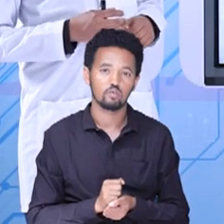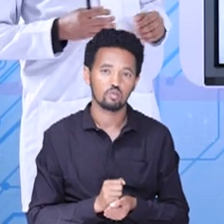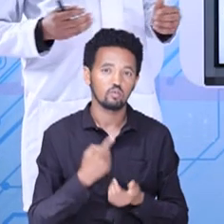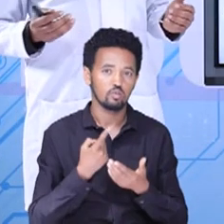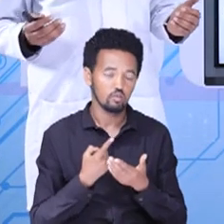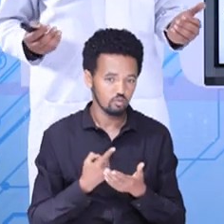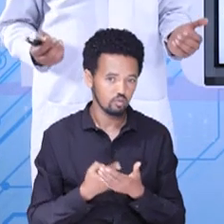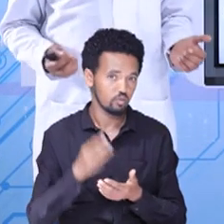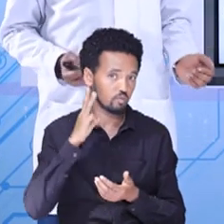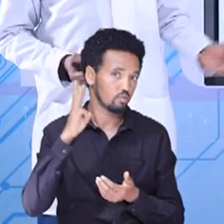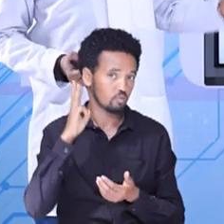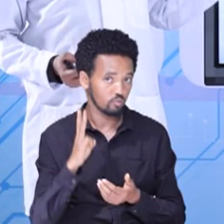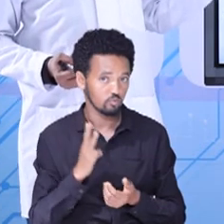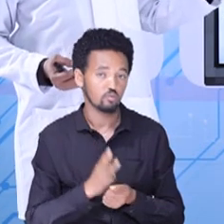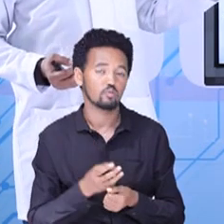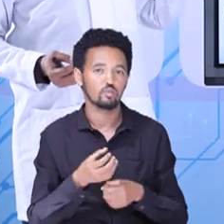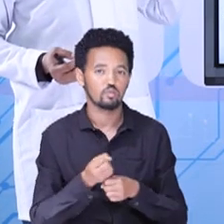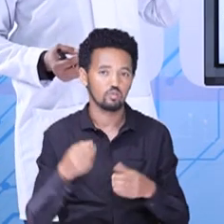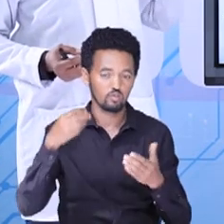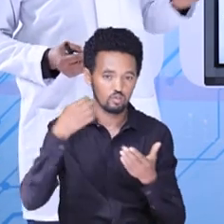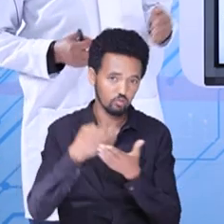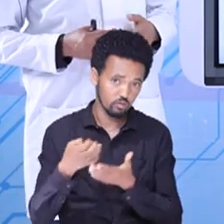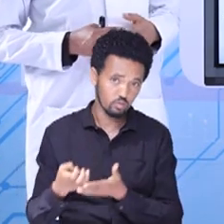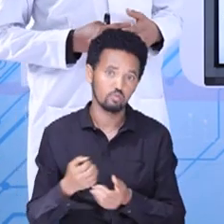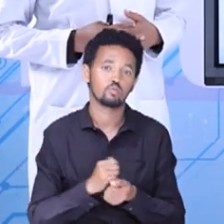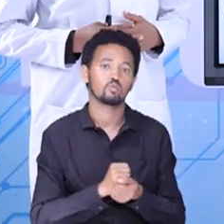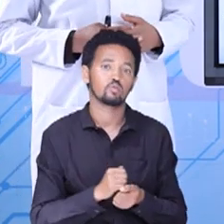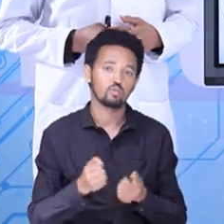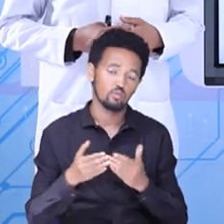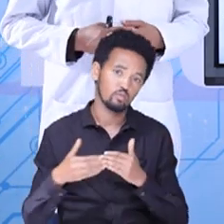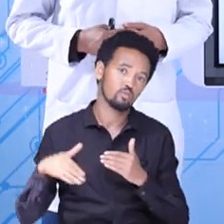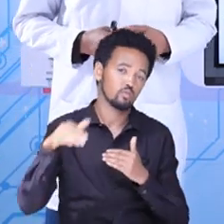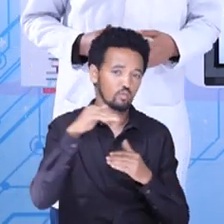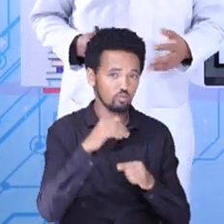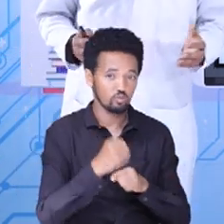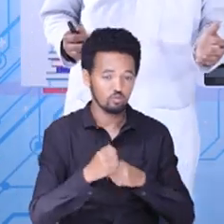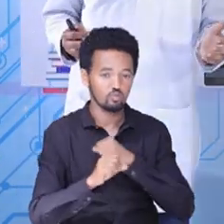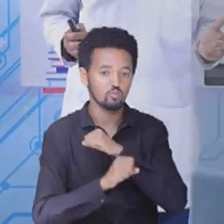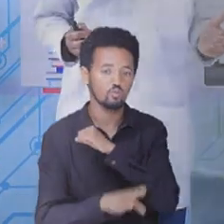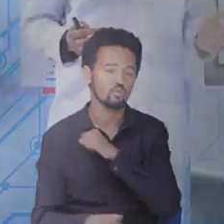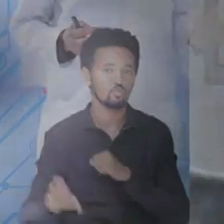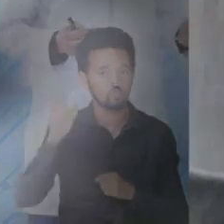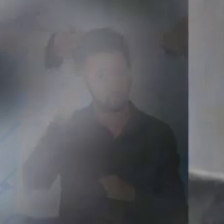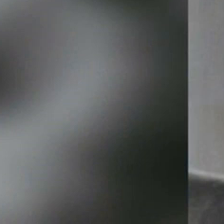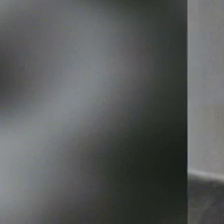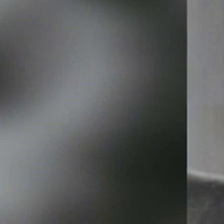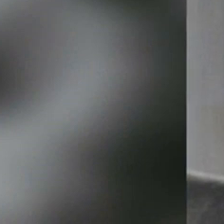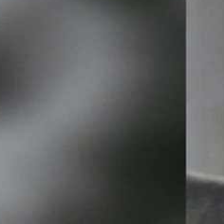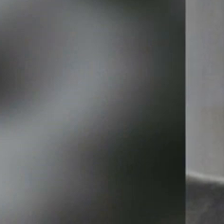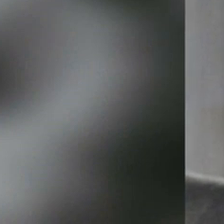It was organized by educated officials to overthrow Emperor Haile Selassie